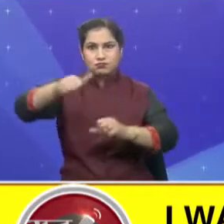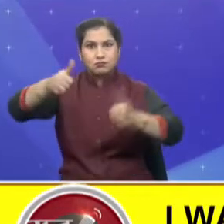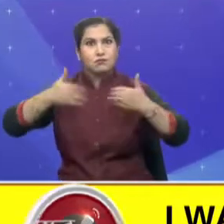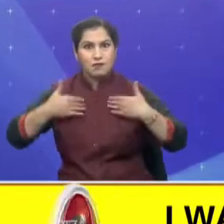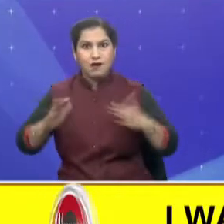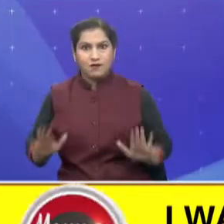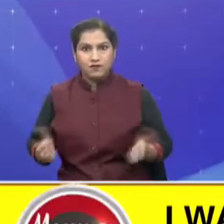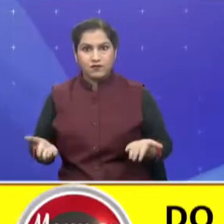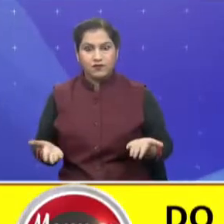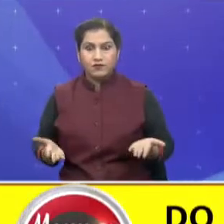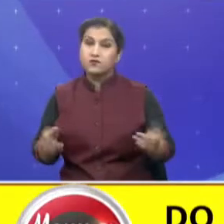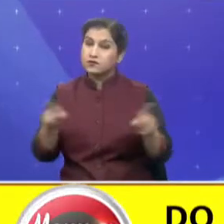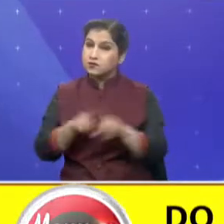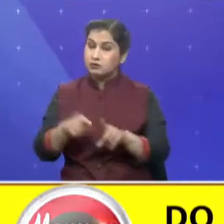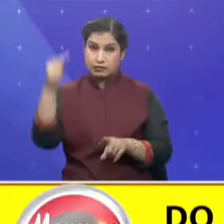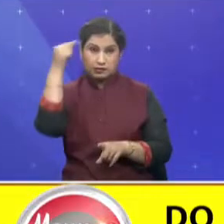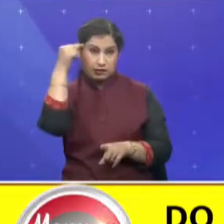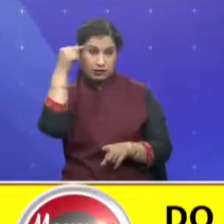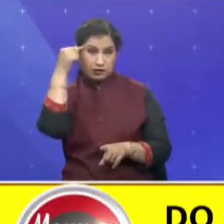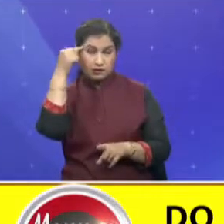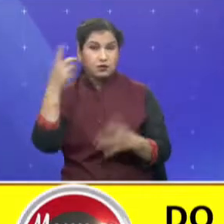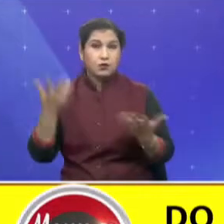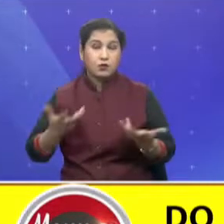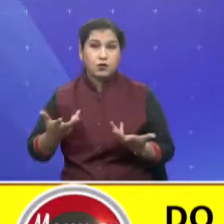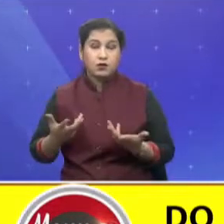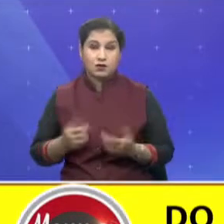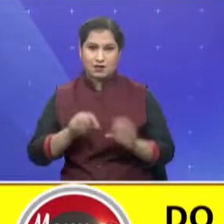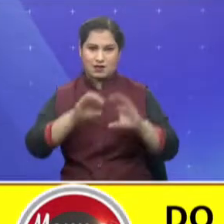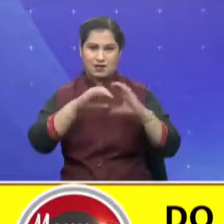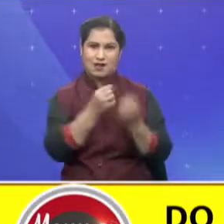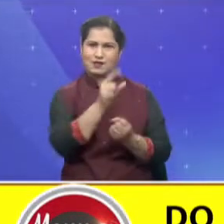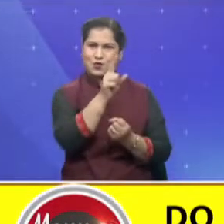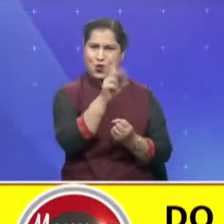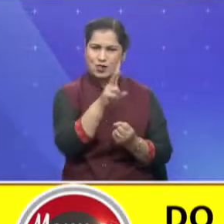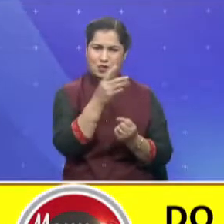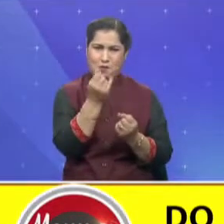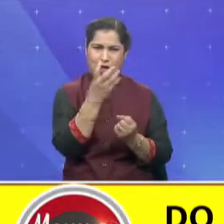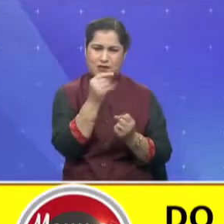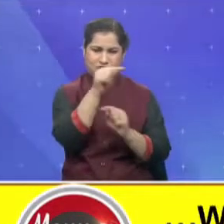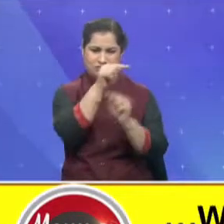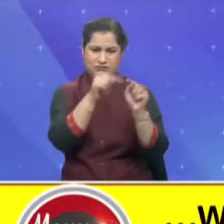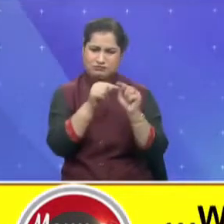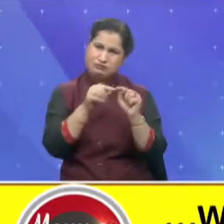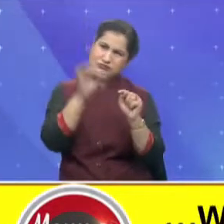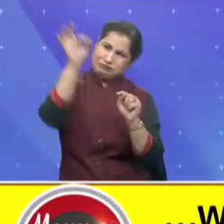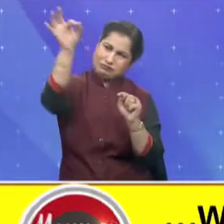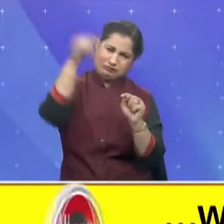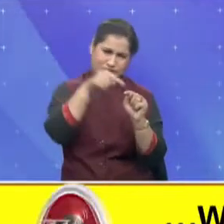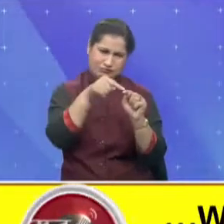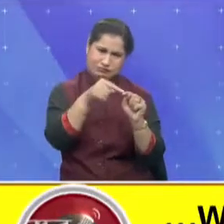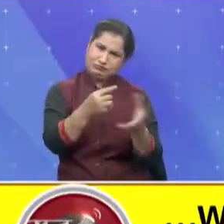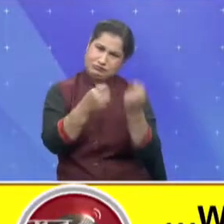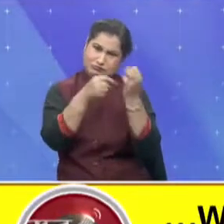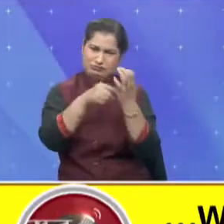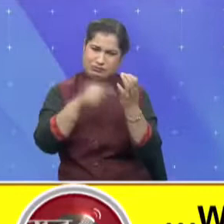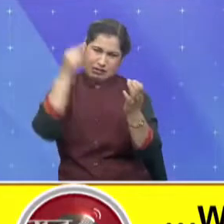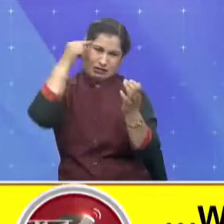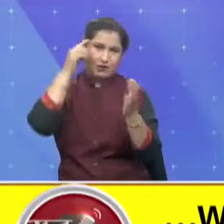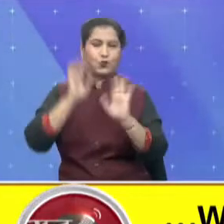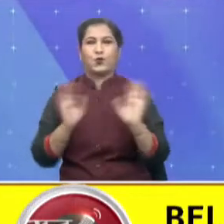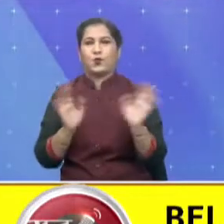career. Do not think that 12th board marks decide what you are capable of achieving in